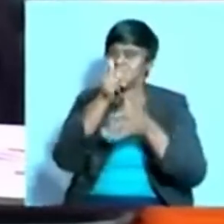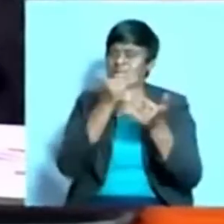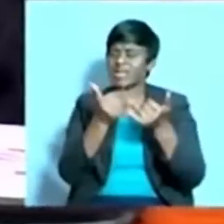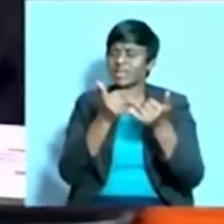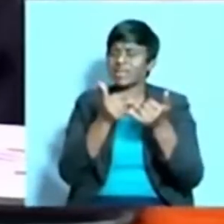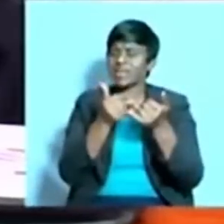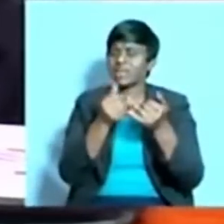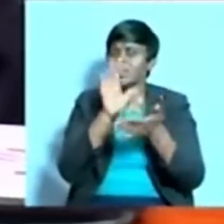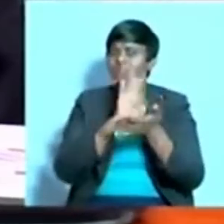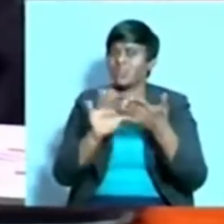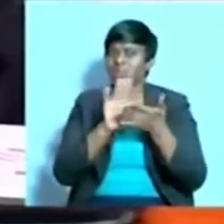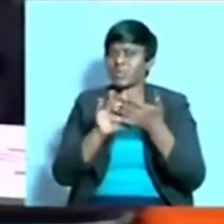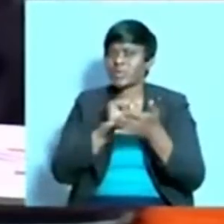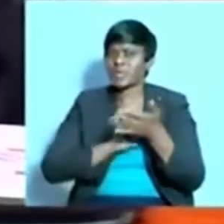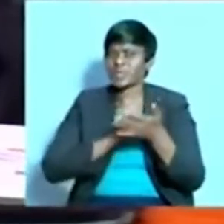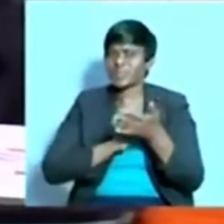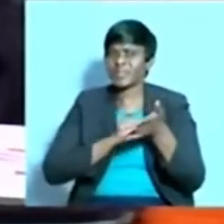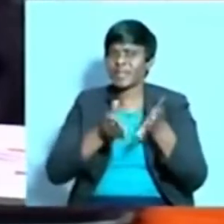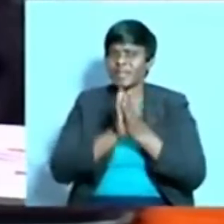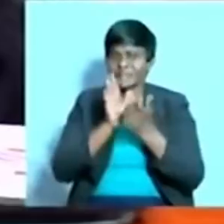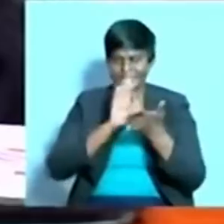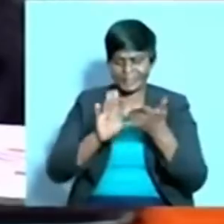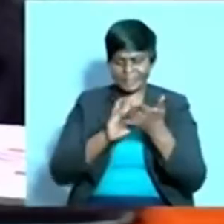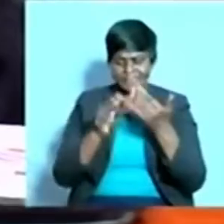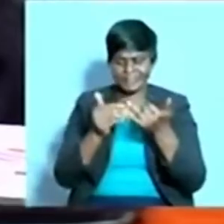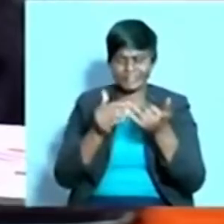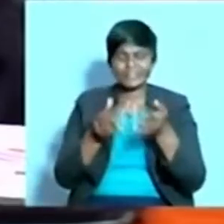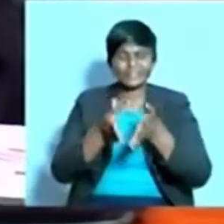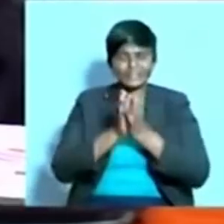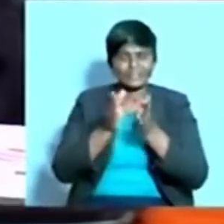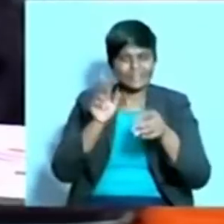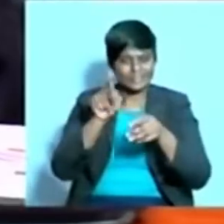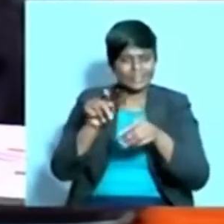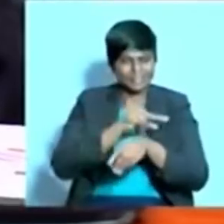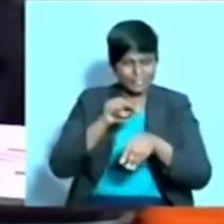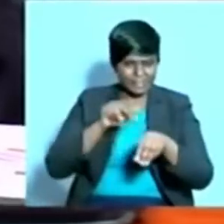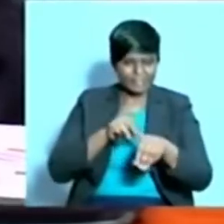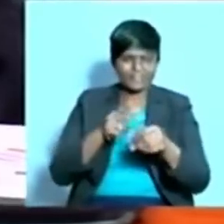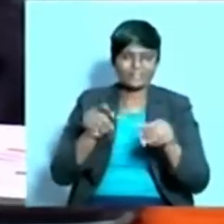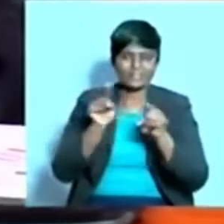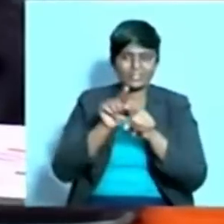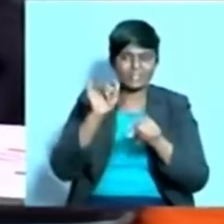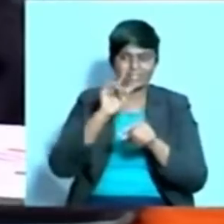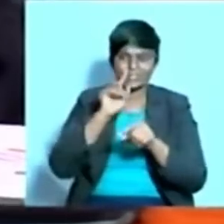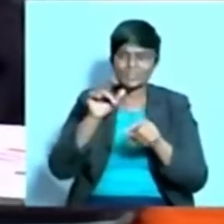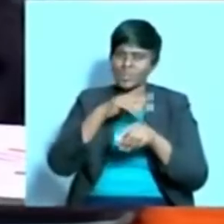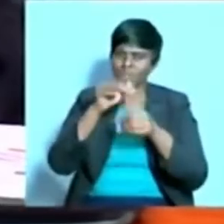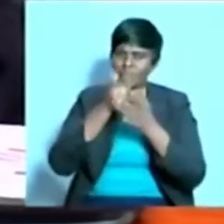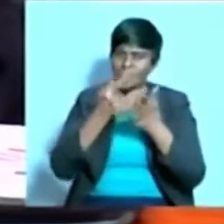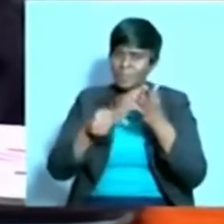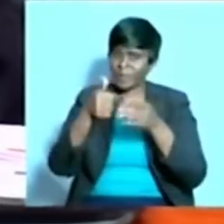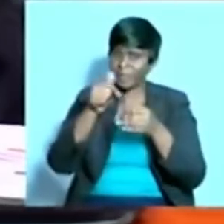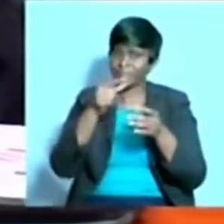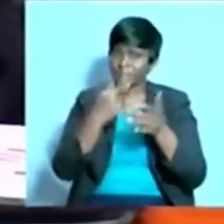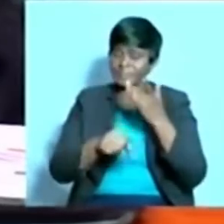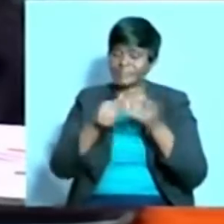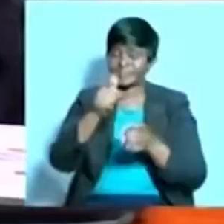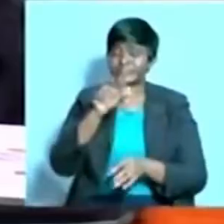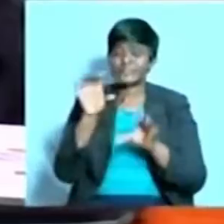now apologizing? Is he apologizing to the nation that what they did was terribly